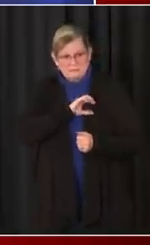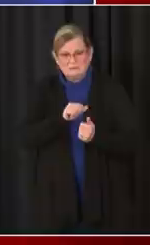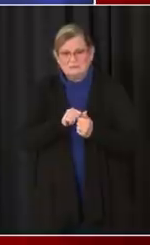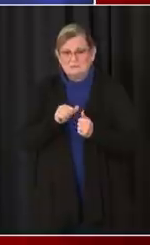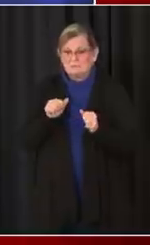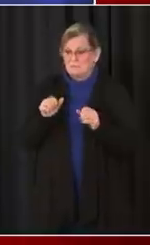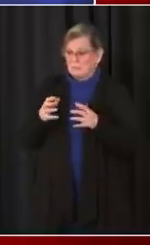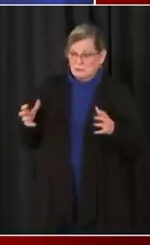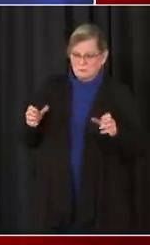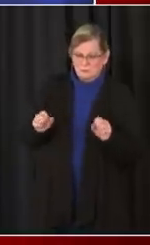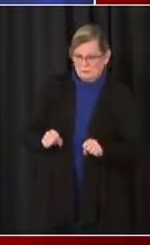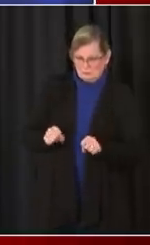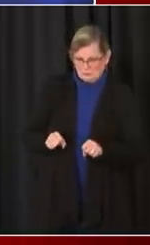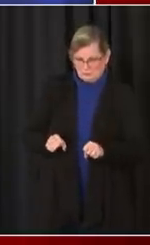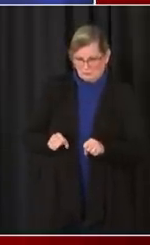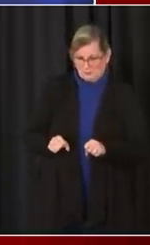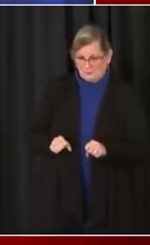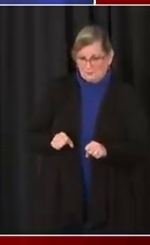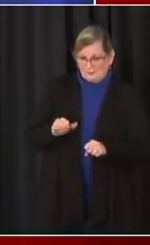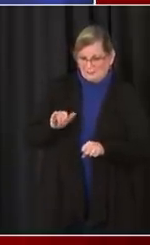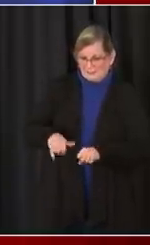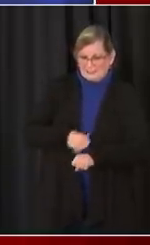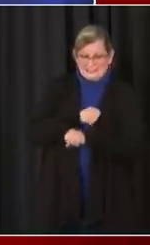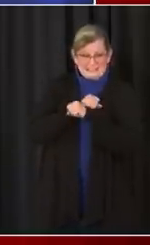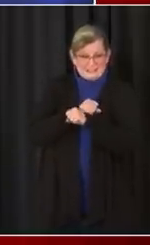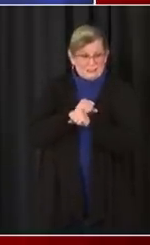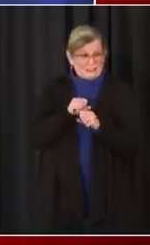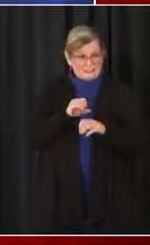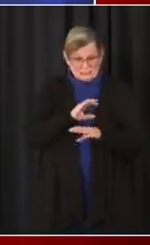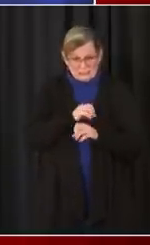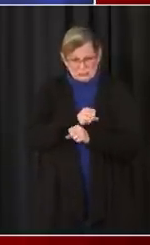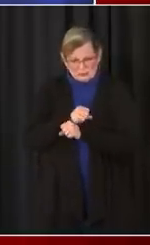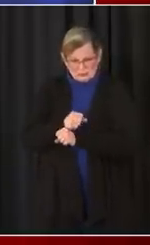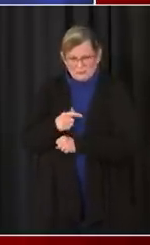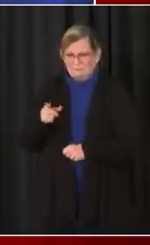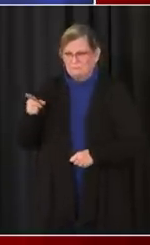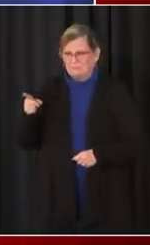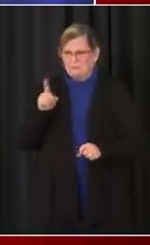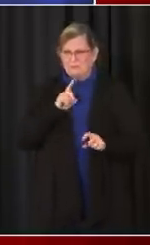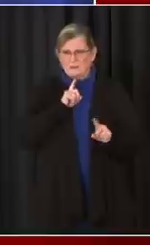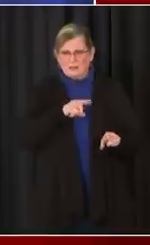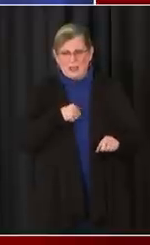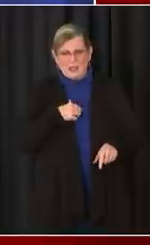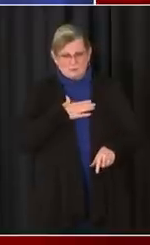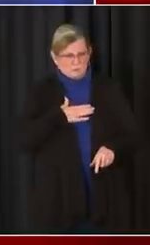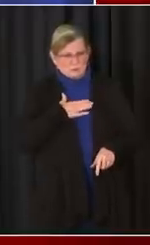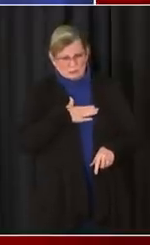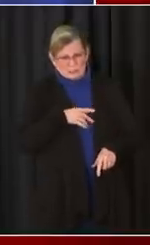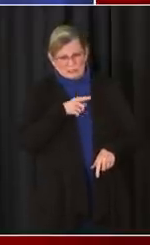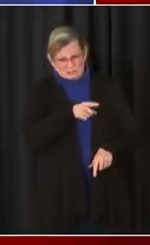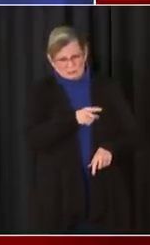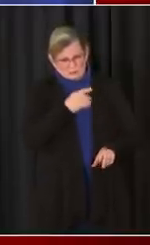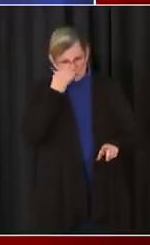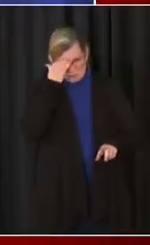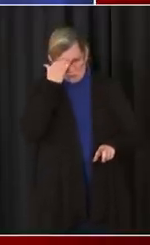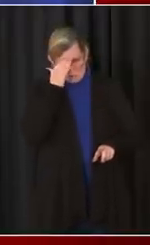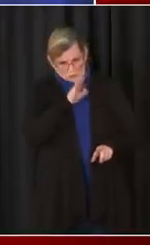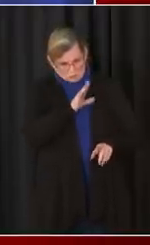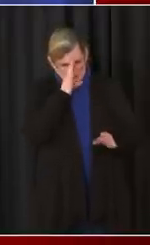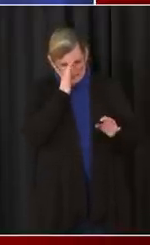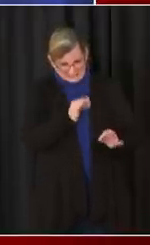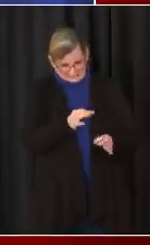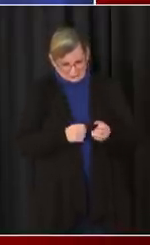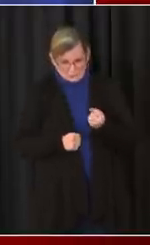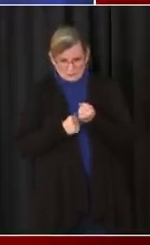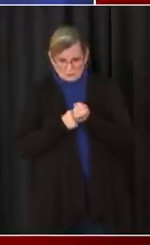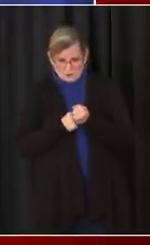and we could take over the static security positions. And I appreciate it may not have been your decision, and we know it certainly, the chief and the mayor said it